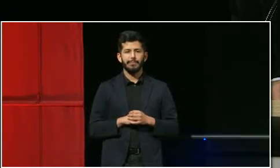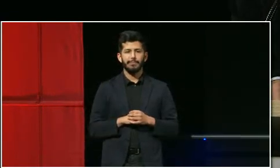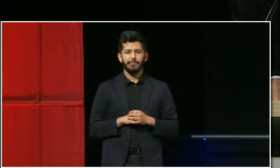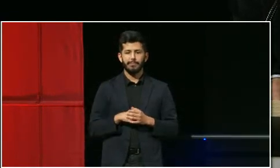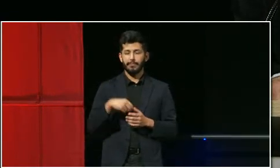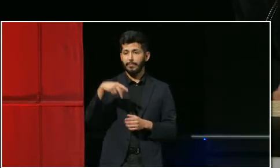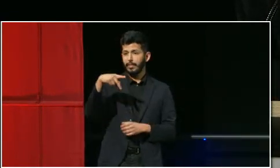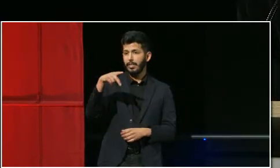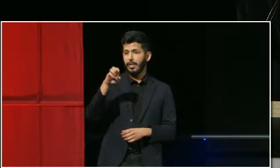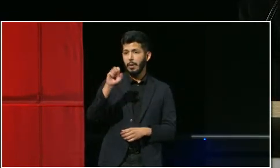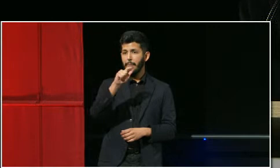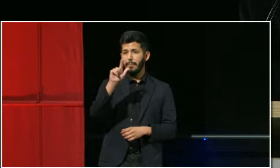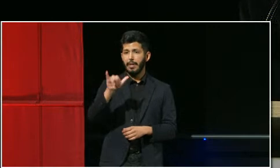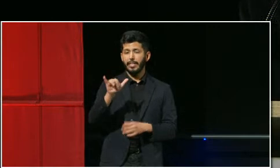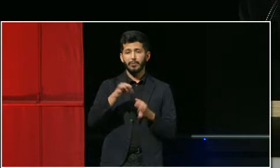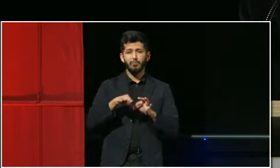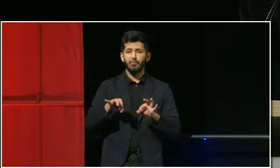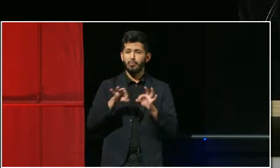Peggy's essential role